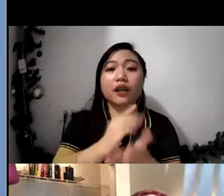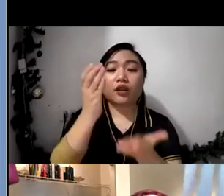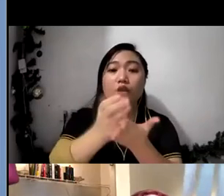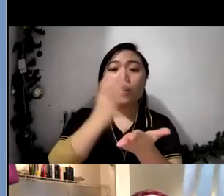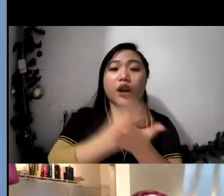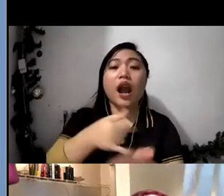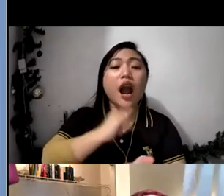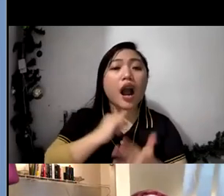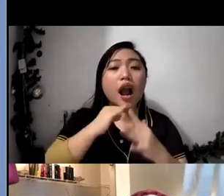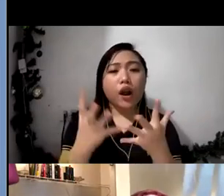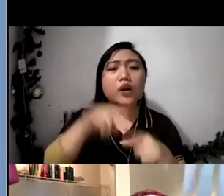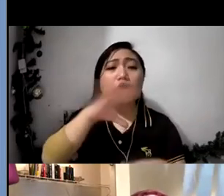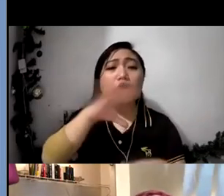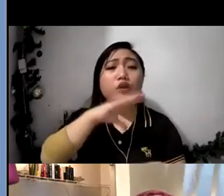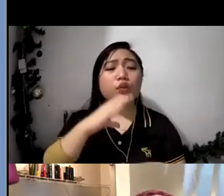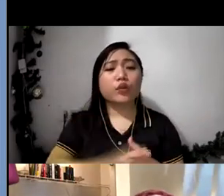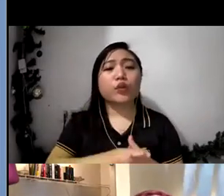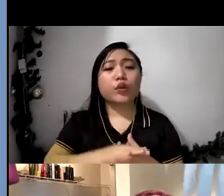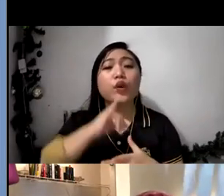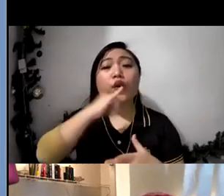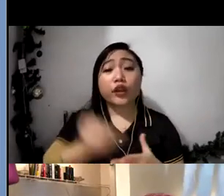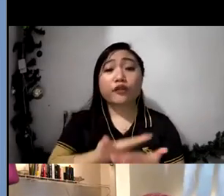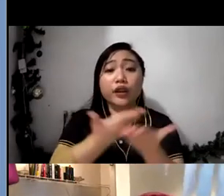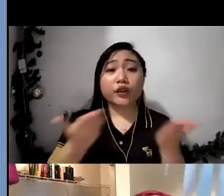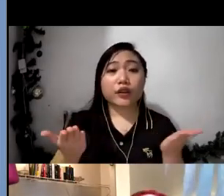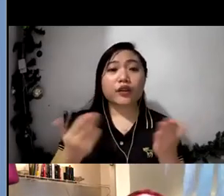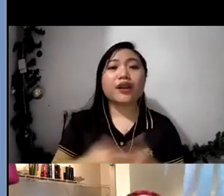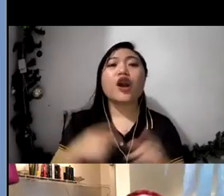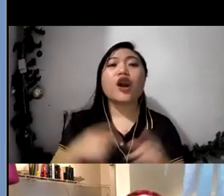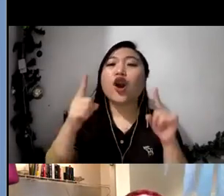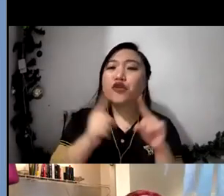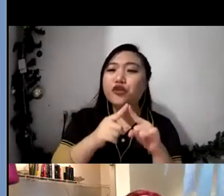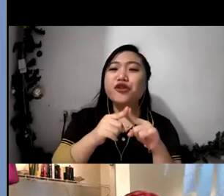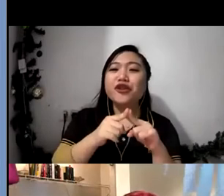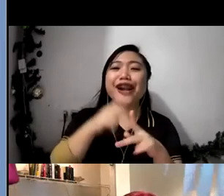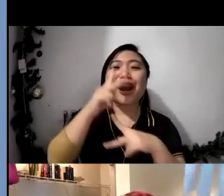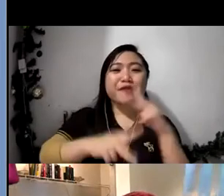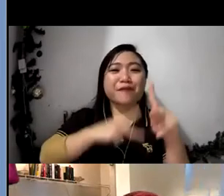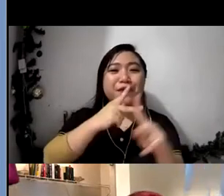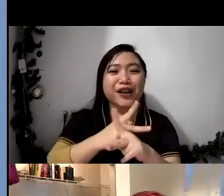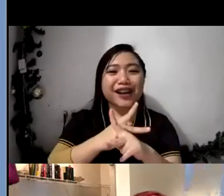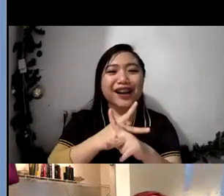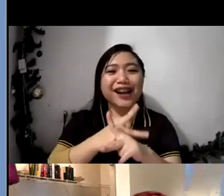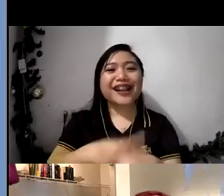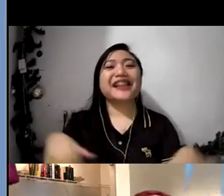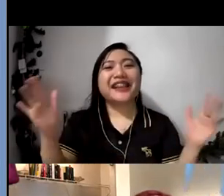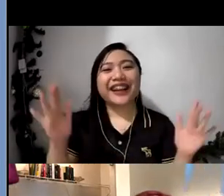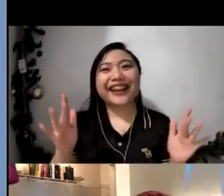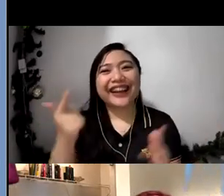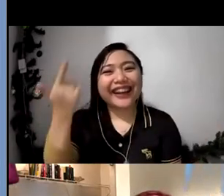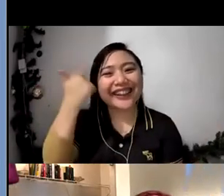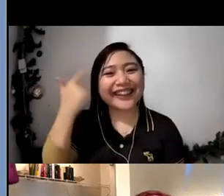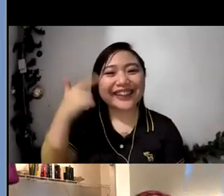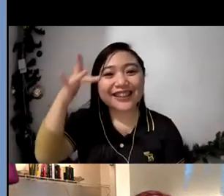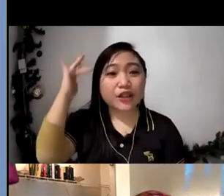you as I welcome you to Planet Gender Sensitivity Webinar, no, na PROMD, no,